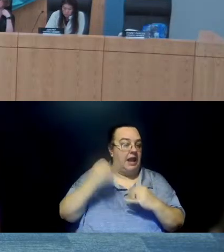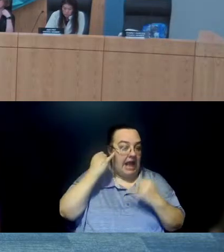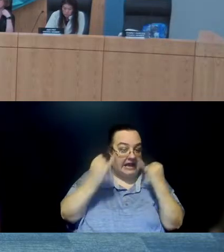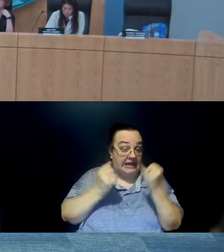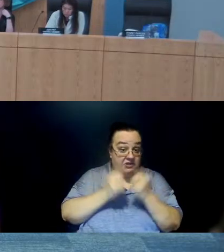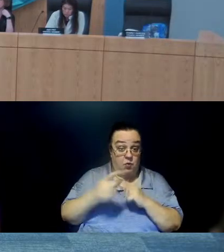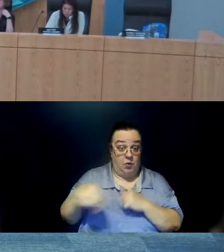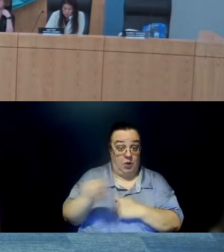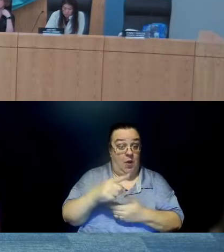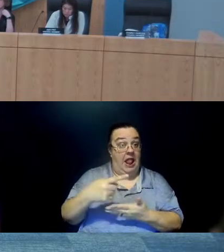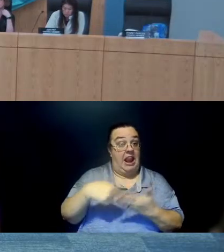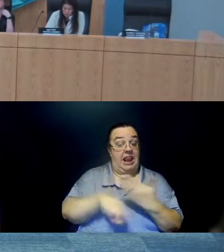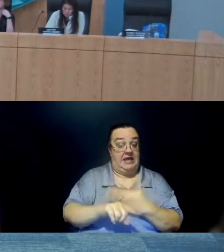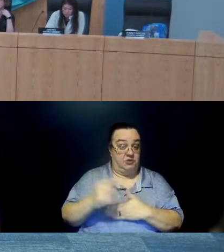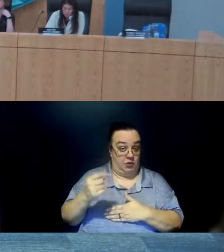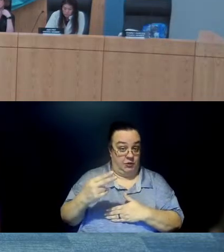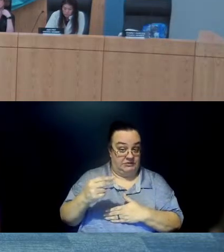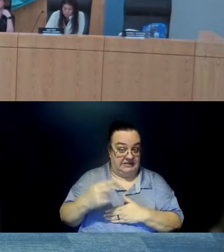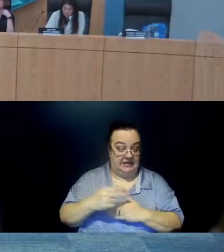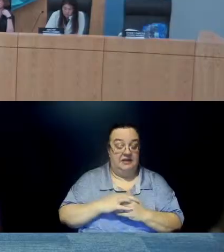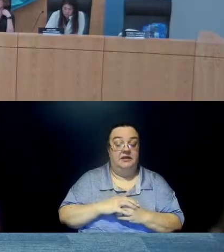Thursday.